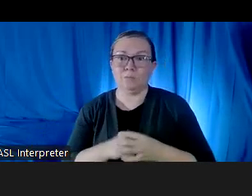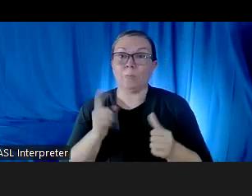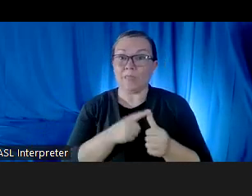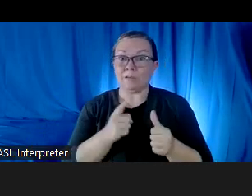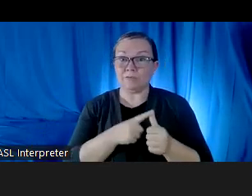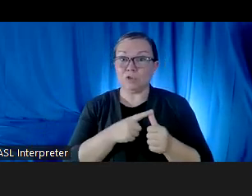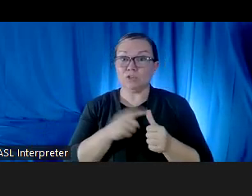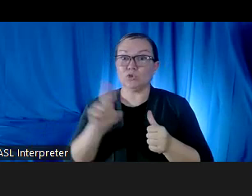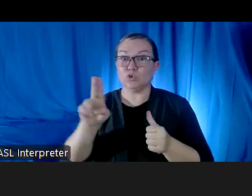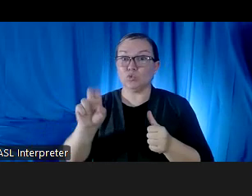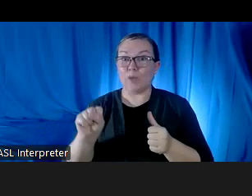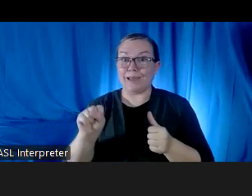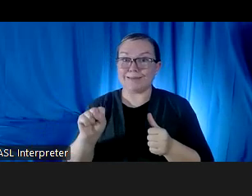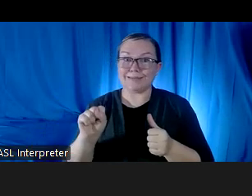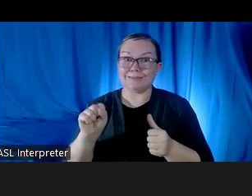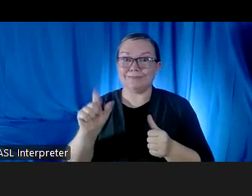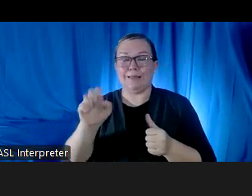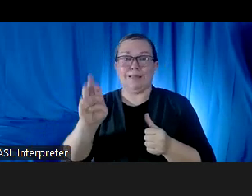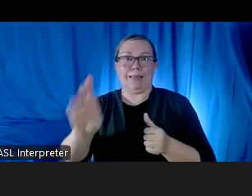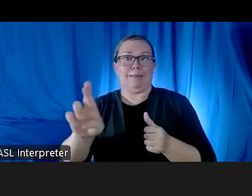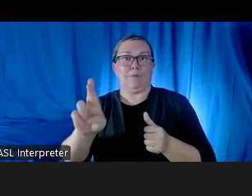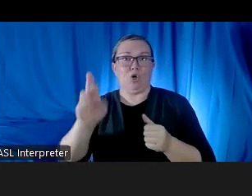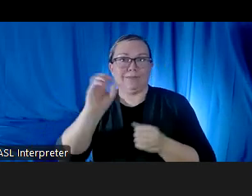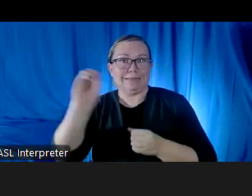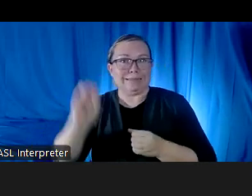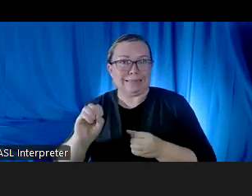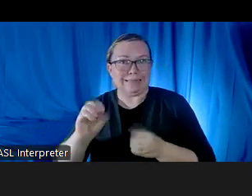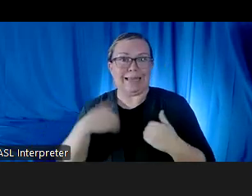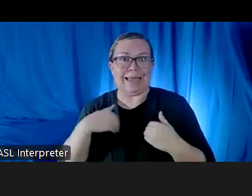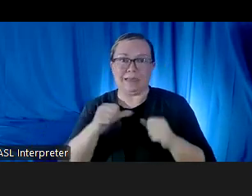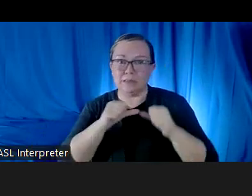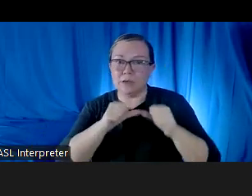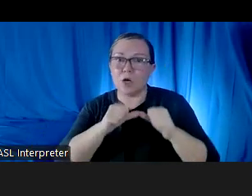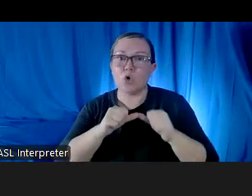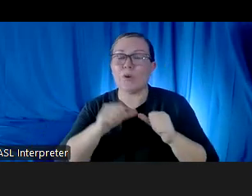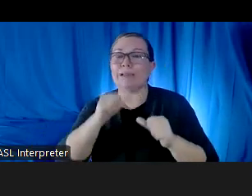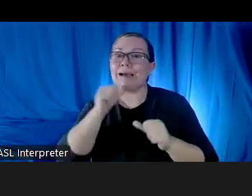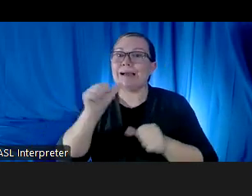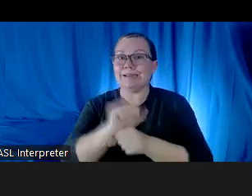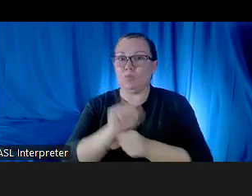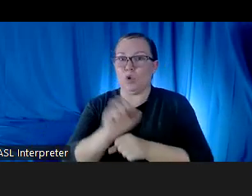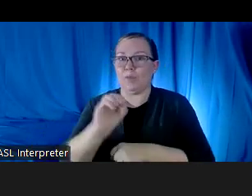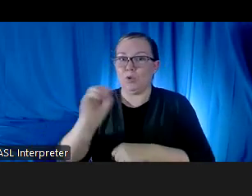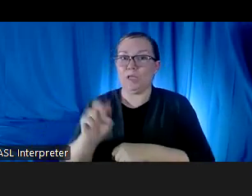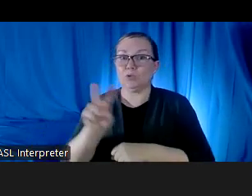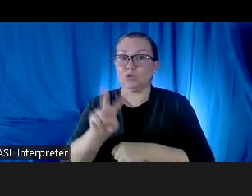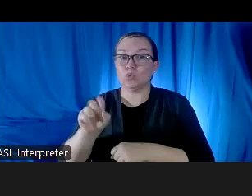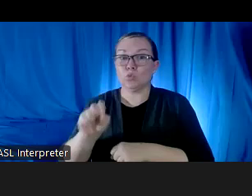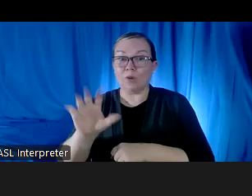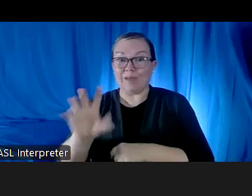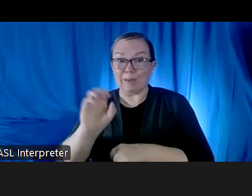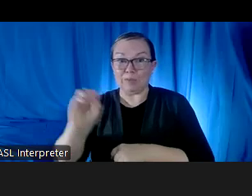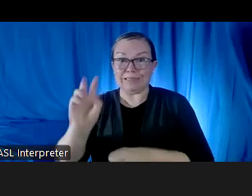Labor Statistics maintains a monthly unemployment rate. In 2023, 22.5% of people with disabilities